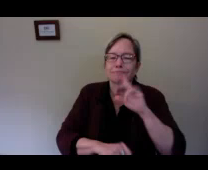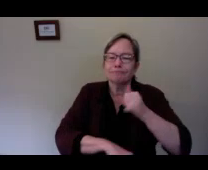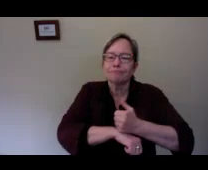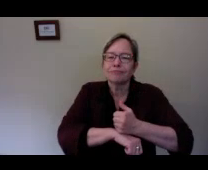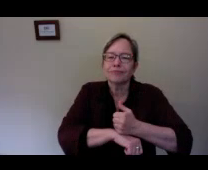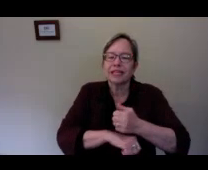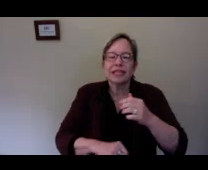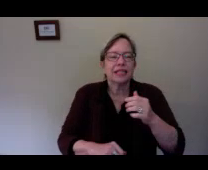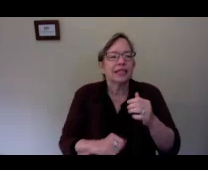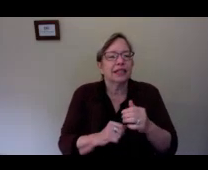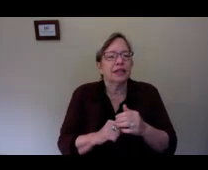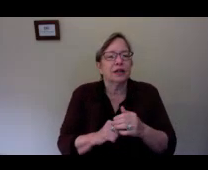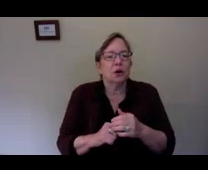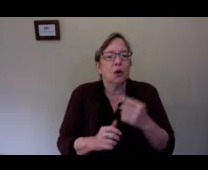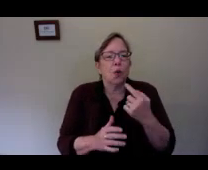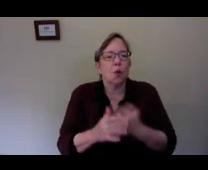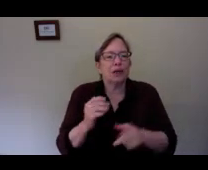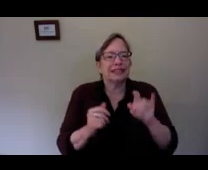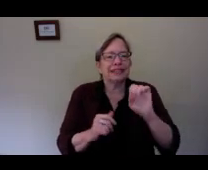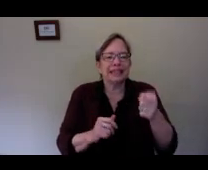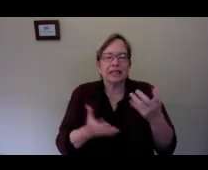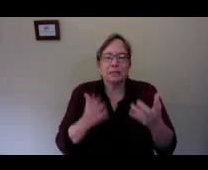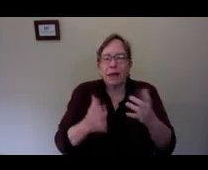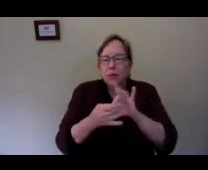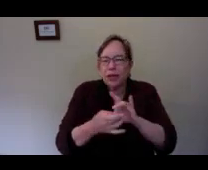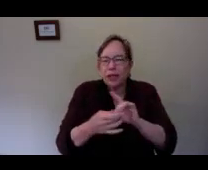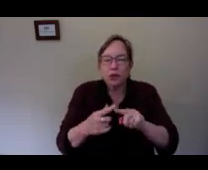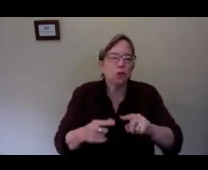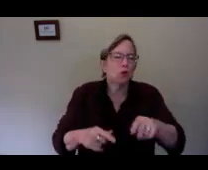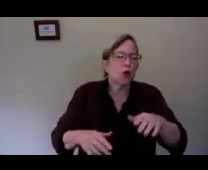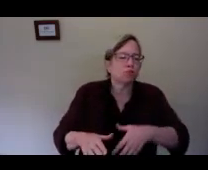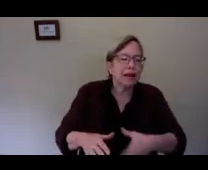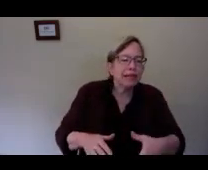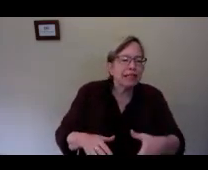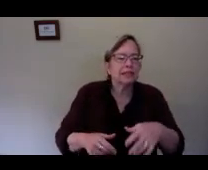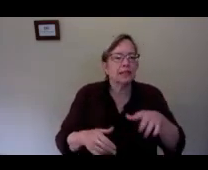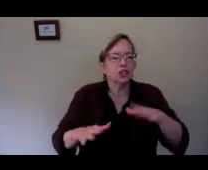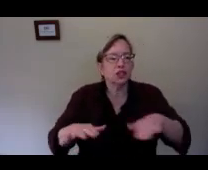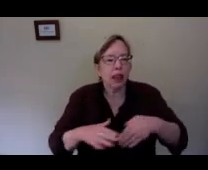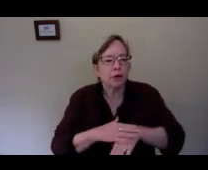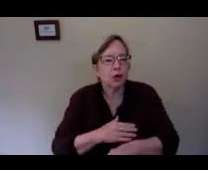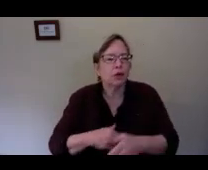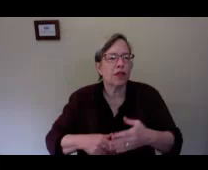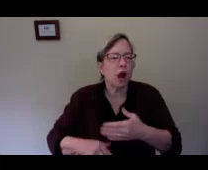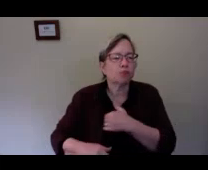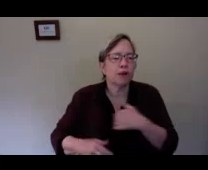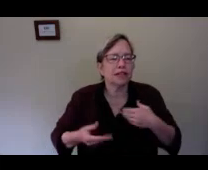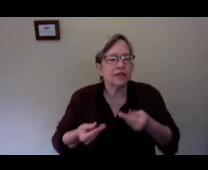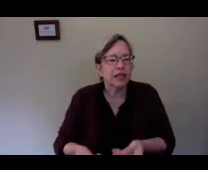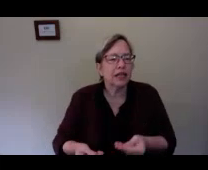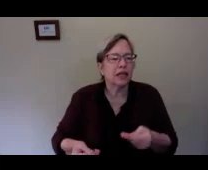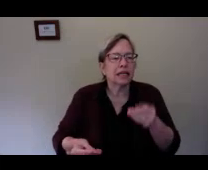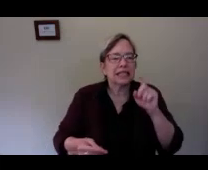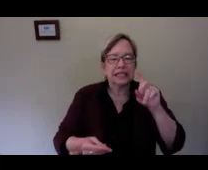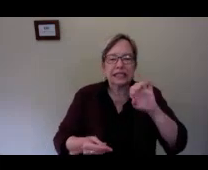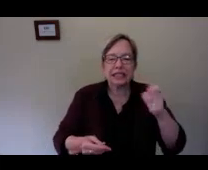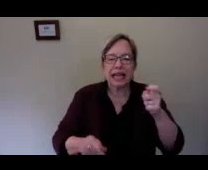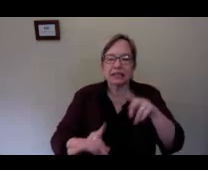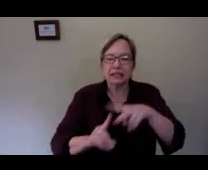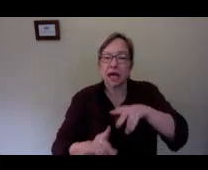sex may refer to pregnancy status, childbirth status, breastfeeding status, sex assigned at birth,